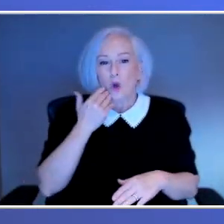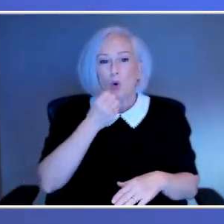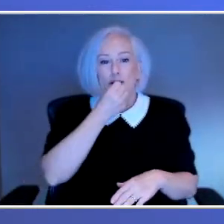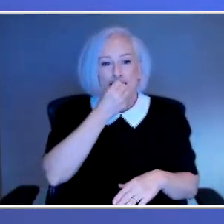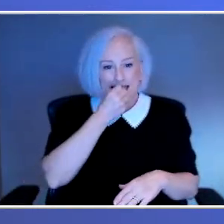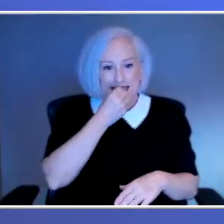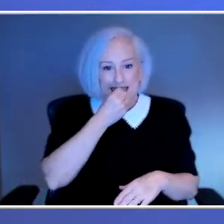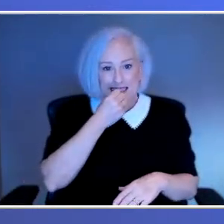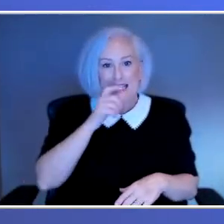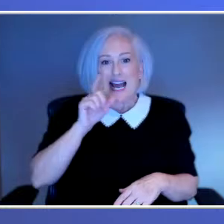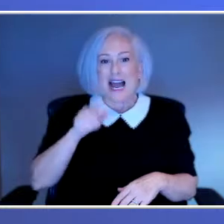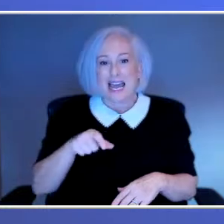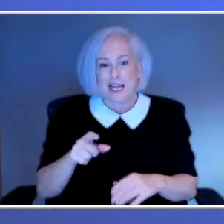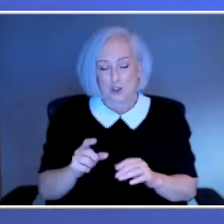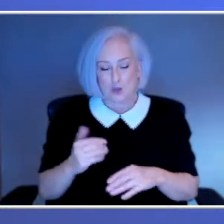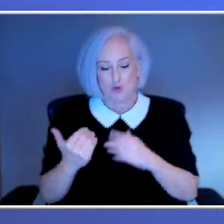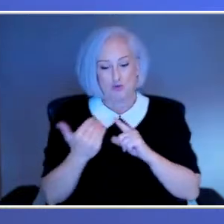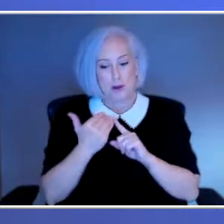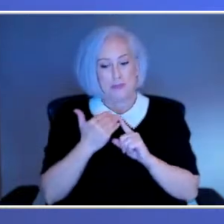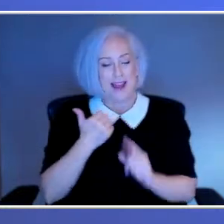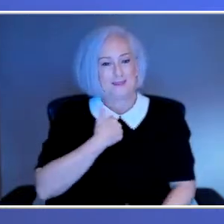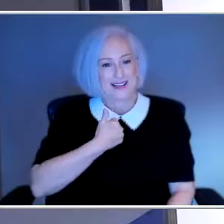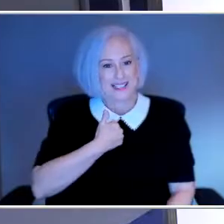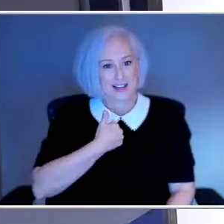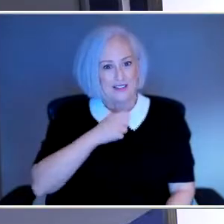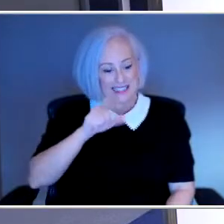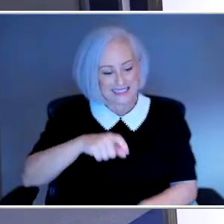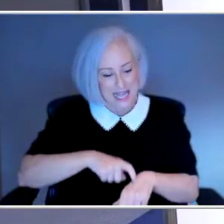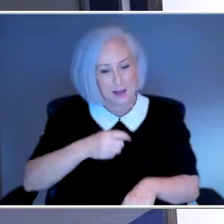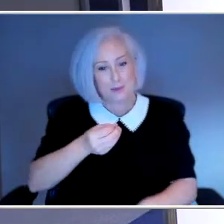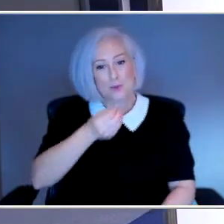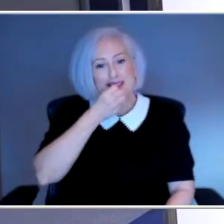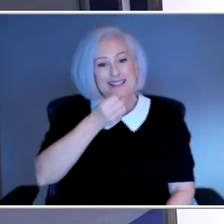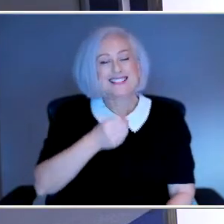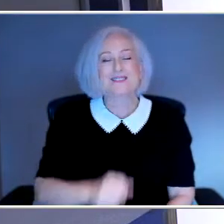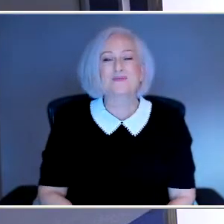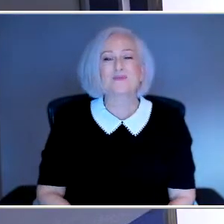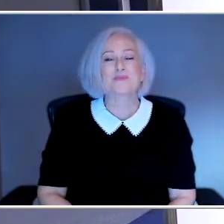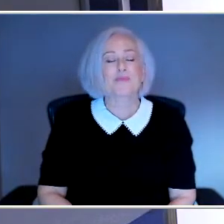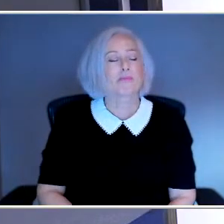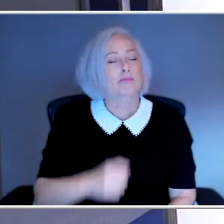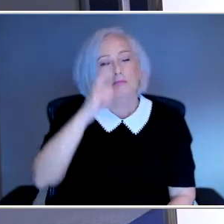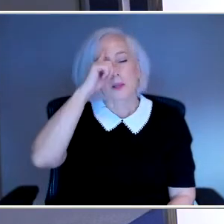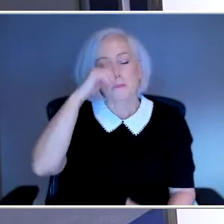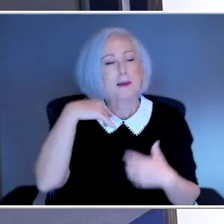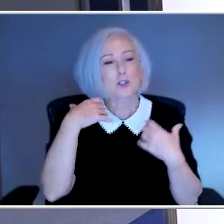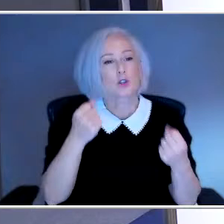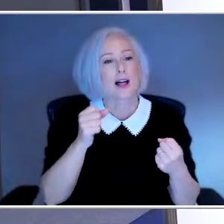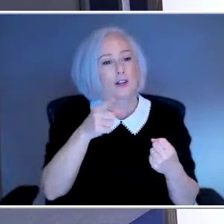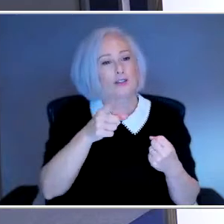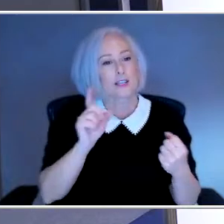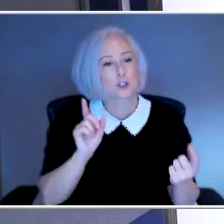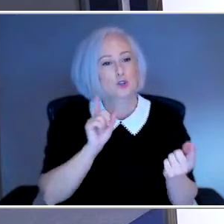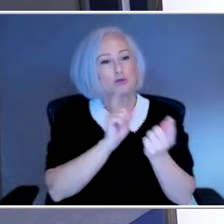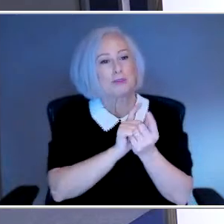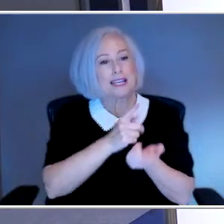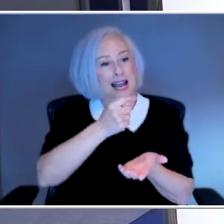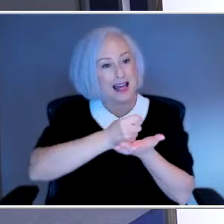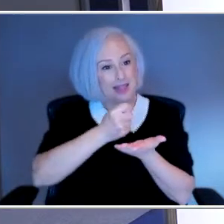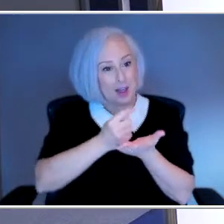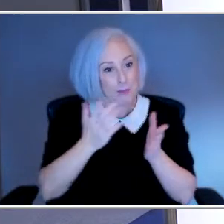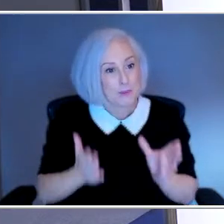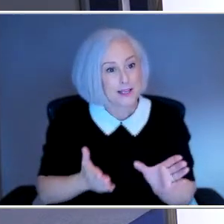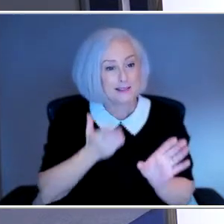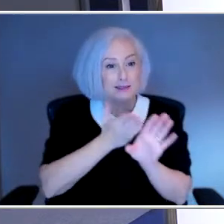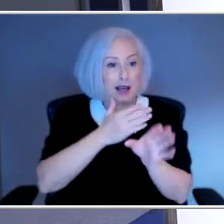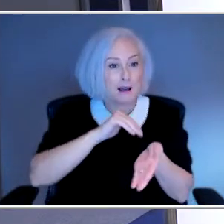to remind me, hey, eat something. What about mental health through all this? Have you met with a therapist, a psychologist to help